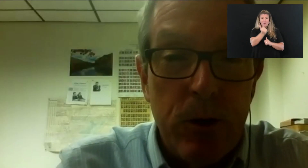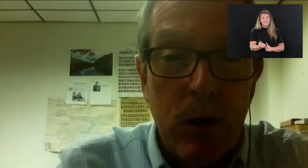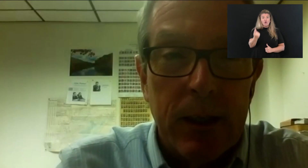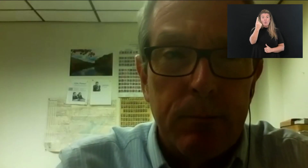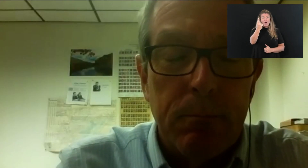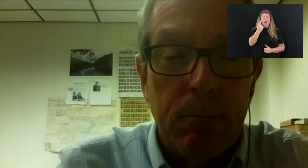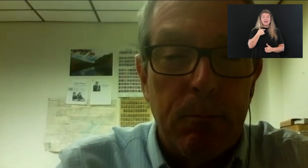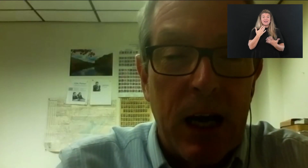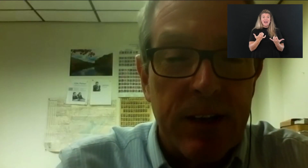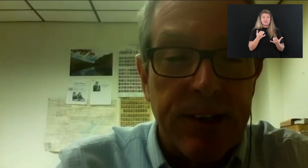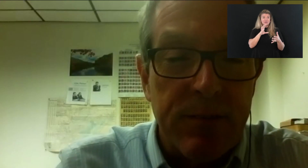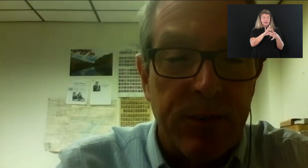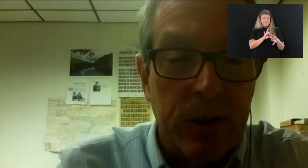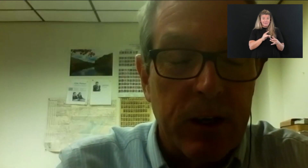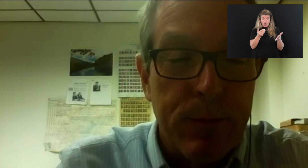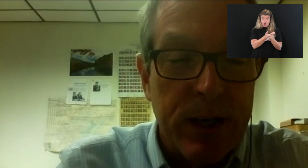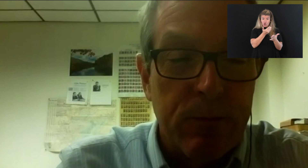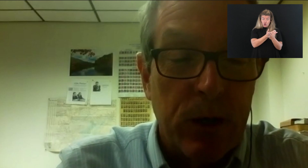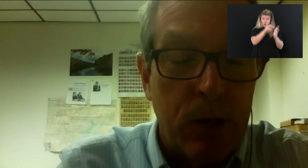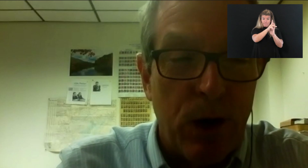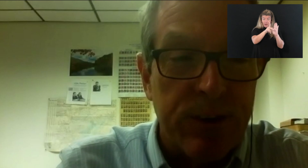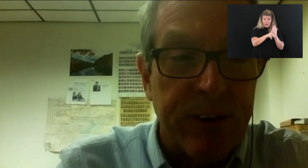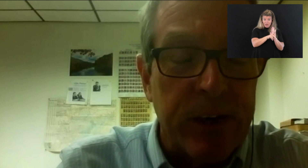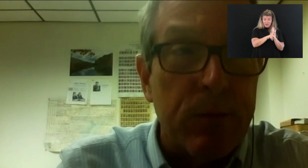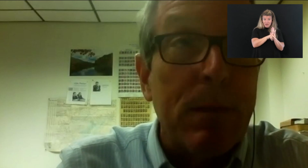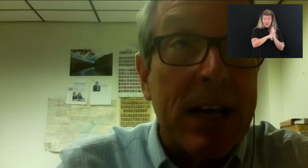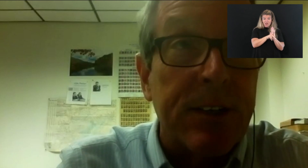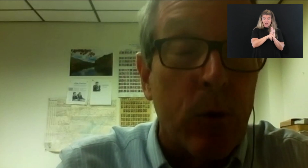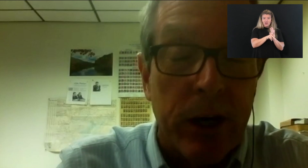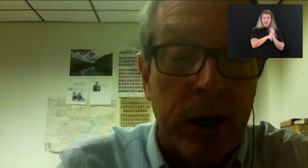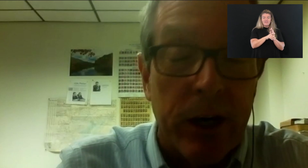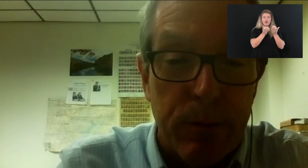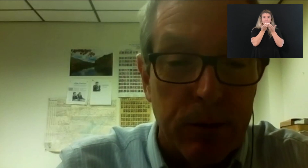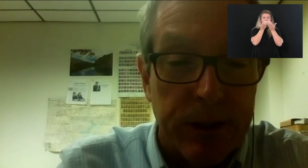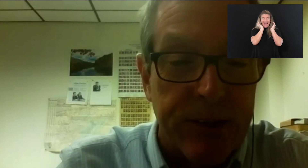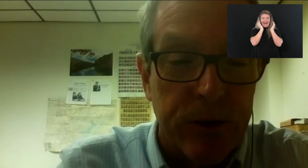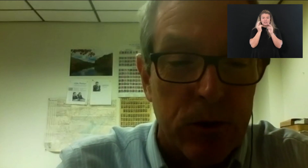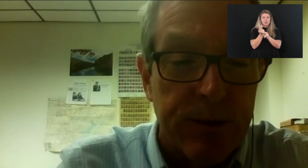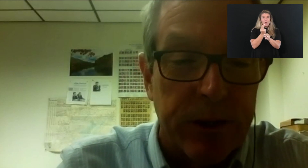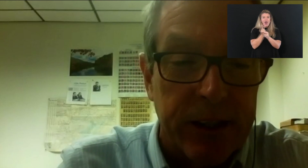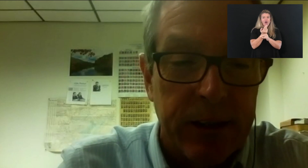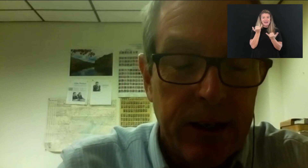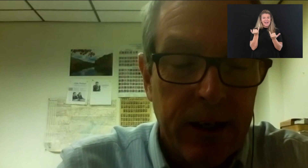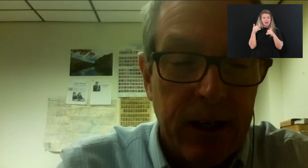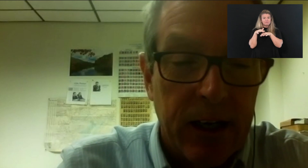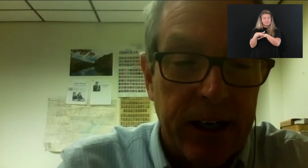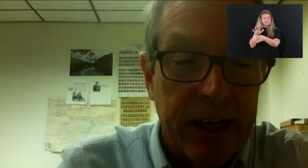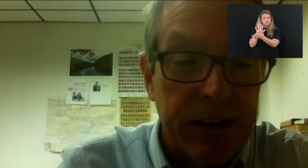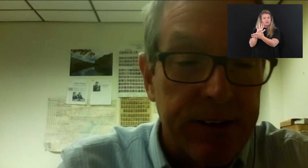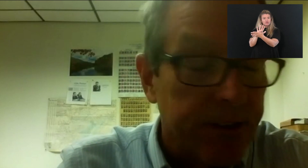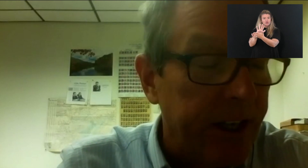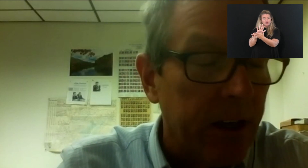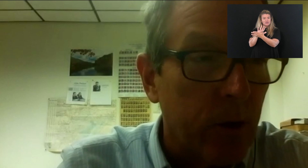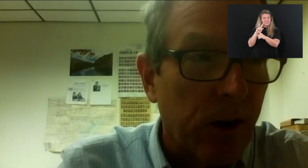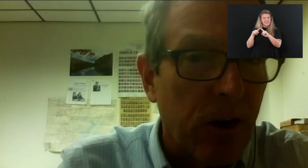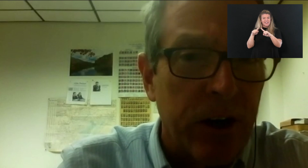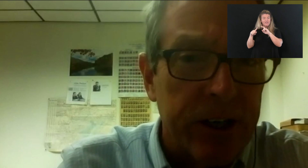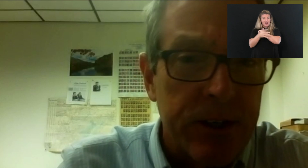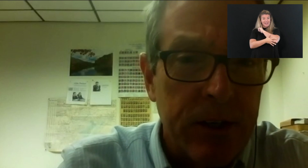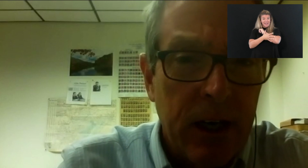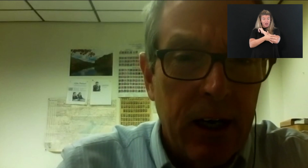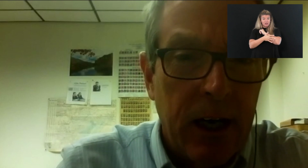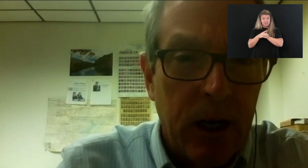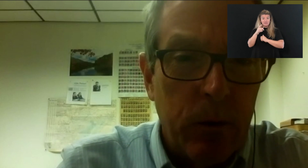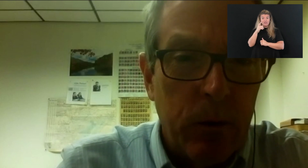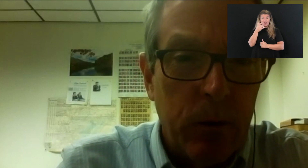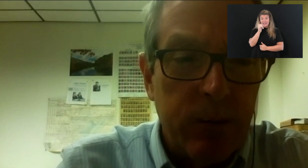the new policy for compulsory mask wearing in public schools when counties are yellow or